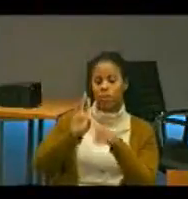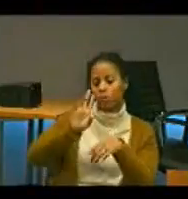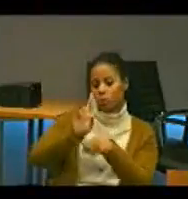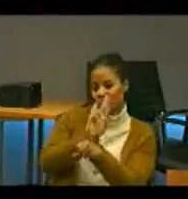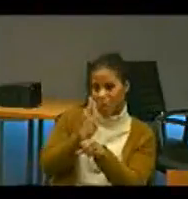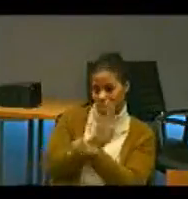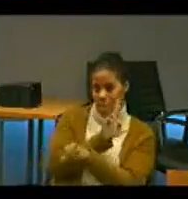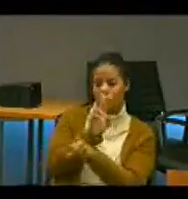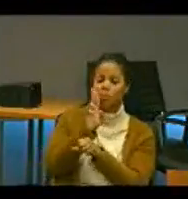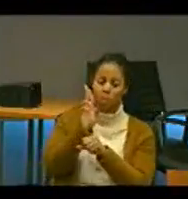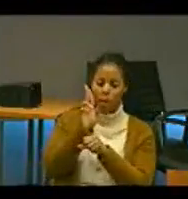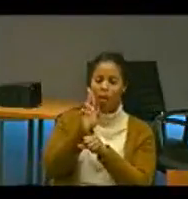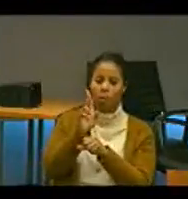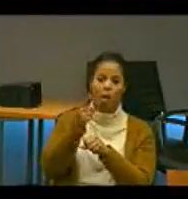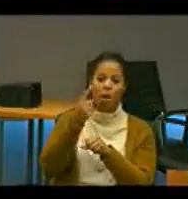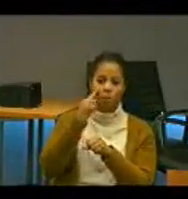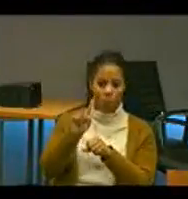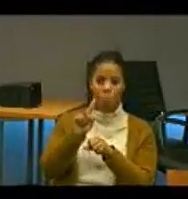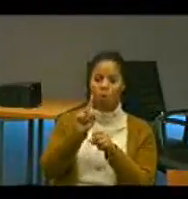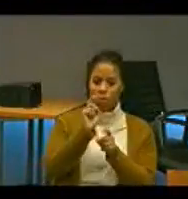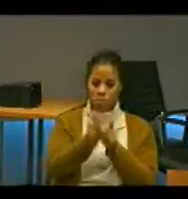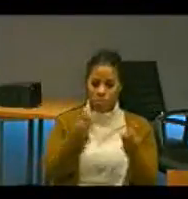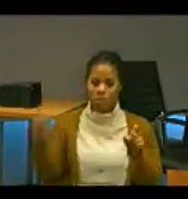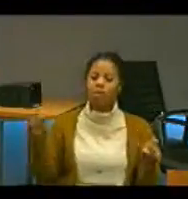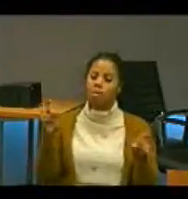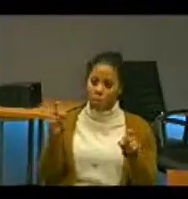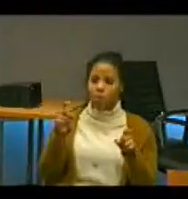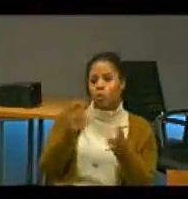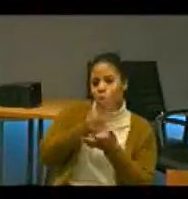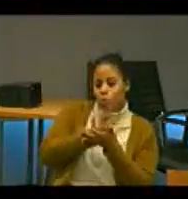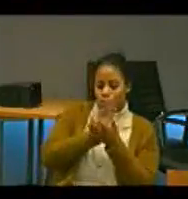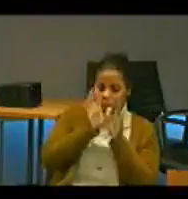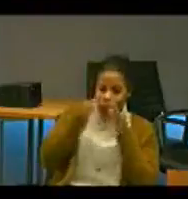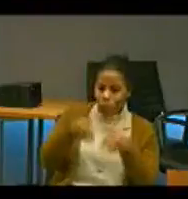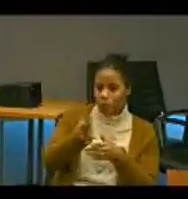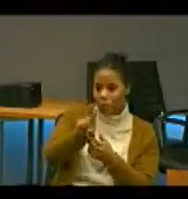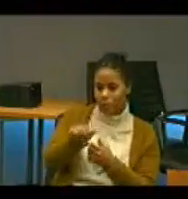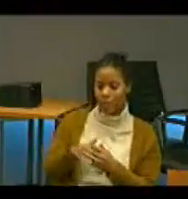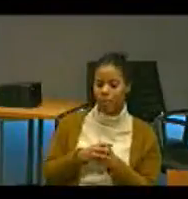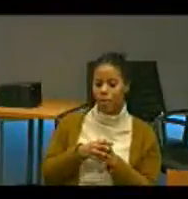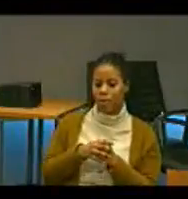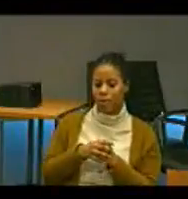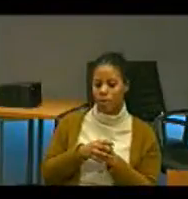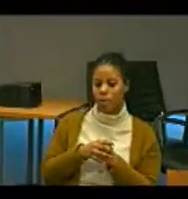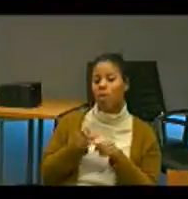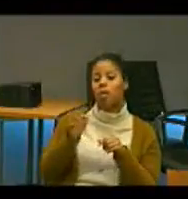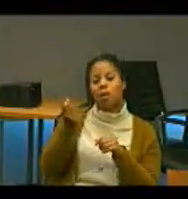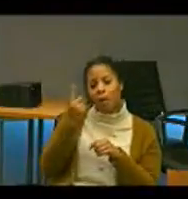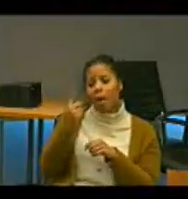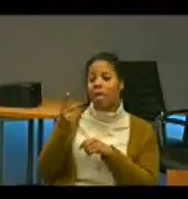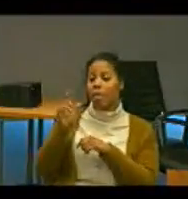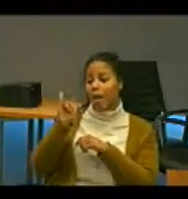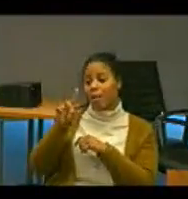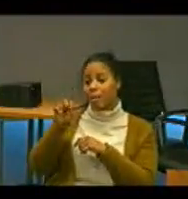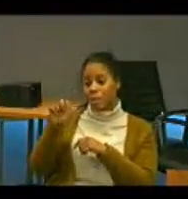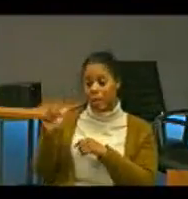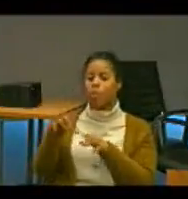significant disproportionality among school districts. While the regulations still afford states some flexibility to determine when to